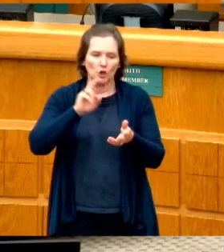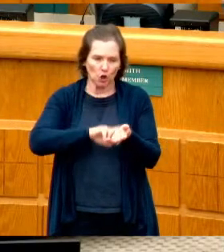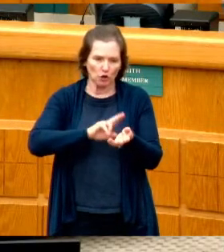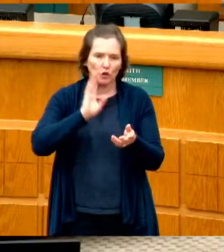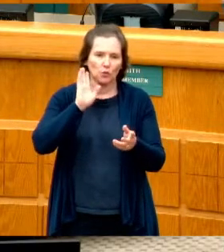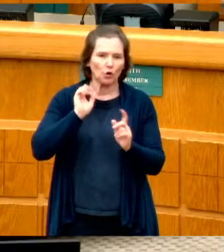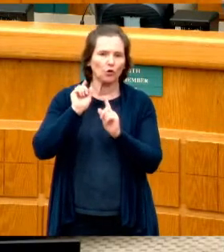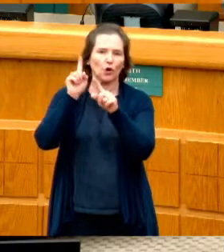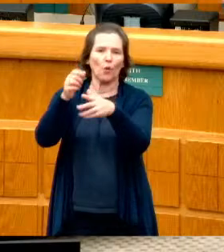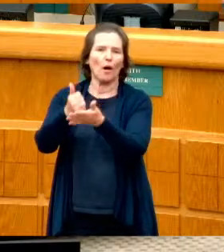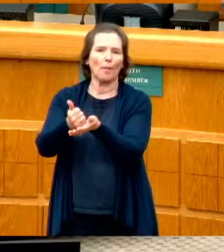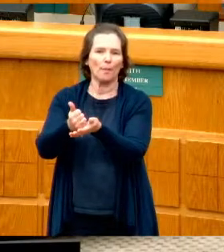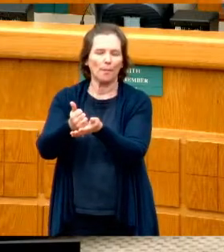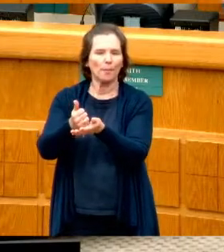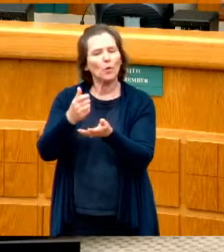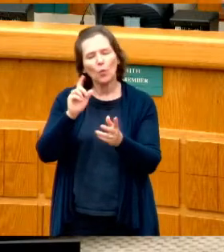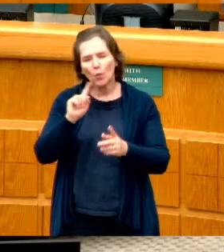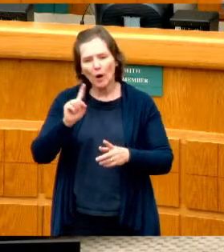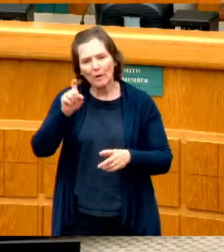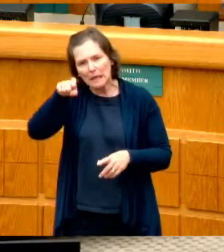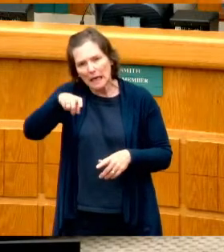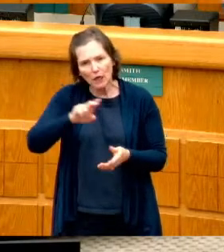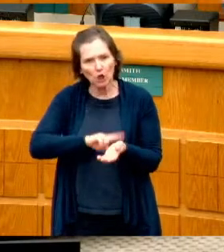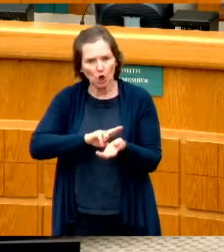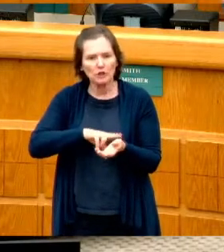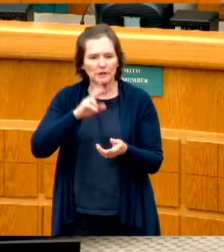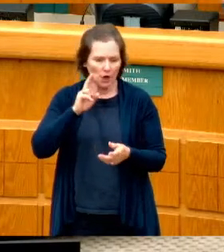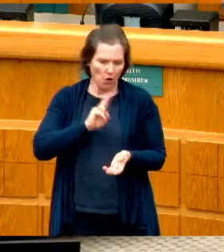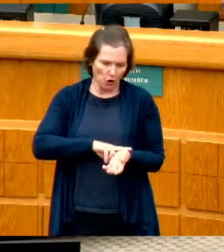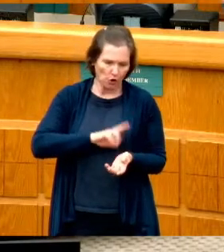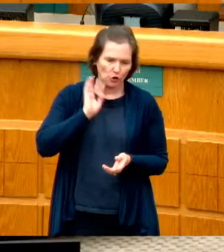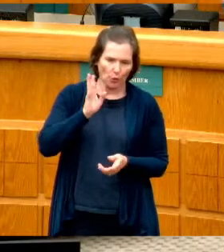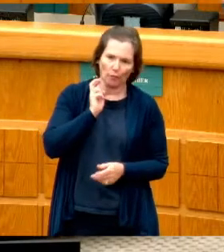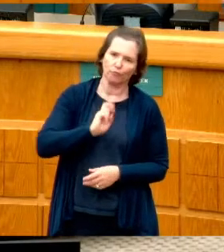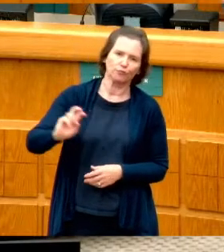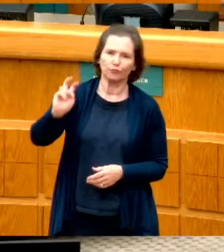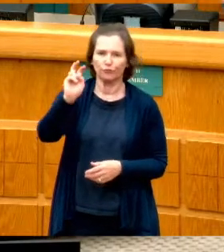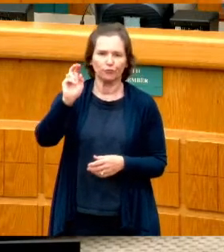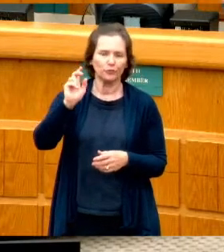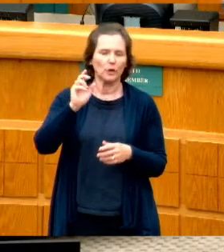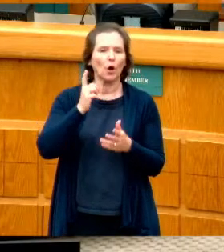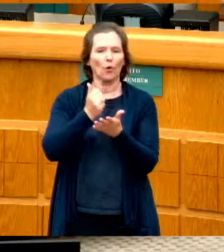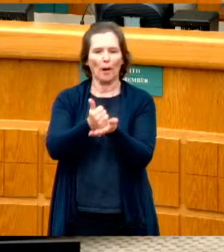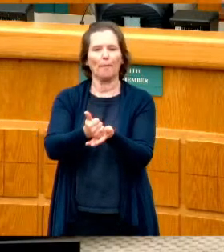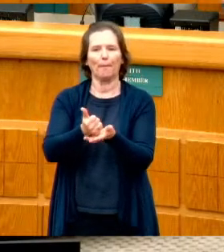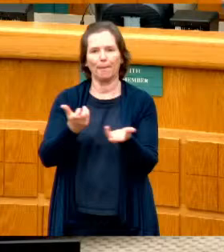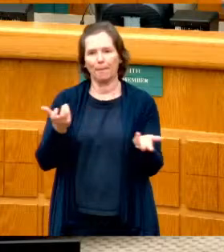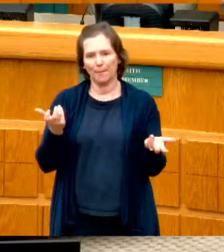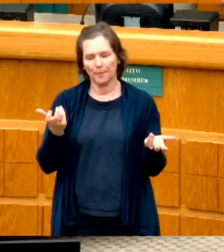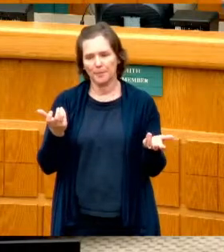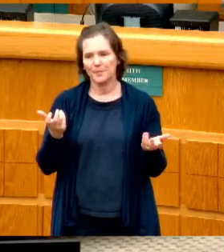help, that's where they're going to end up going. Awesome. Well, thank you so much. That was one of my questions. Thank you. If no other